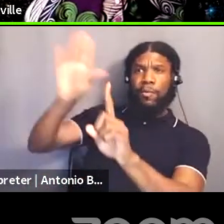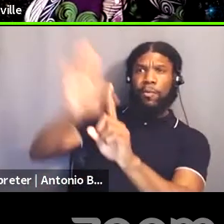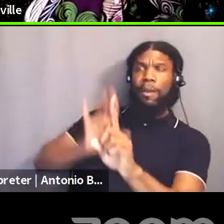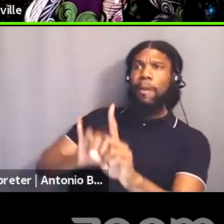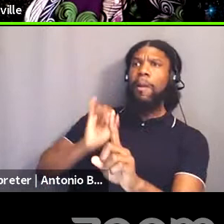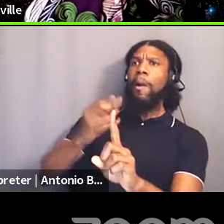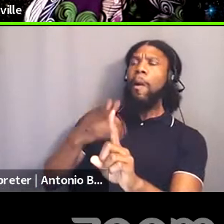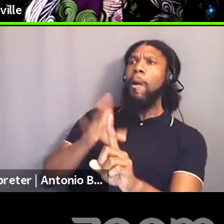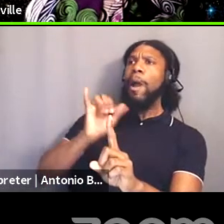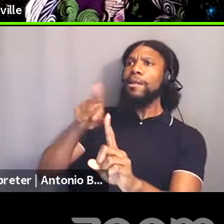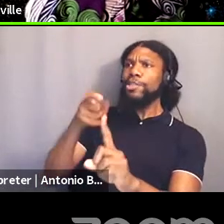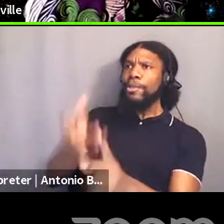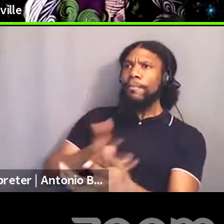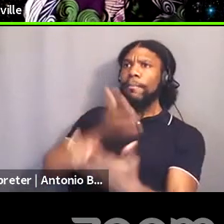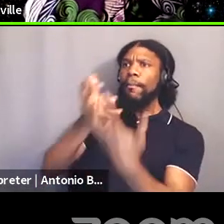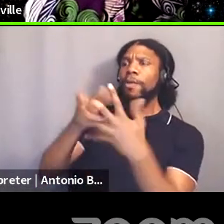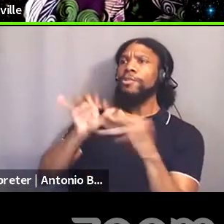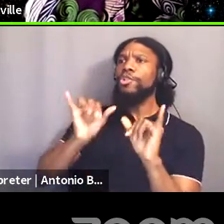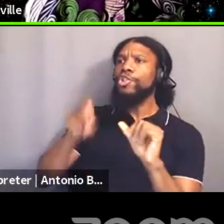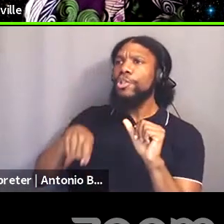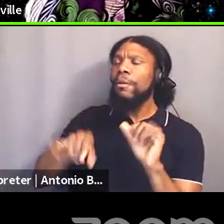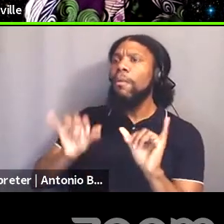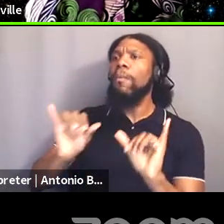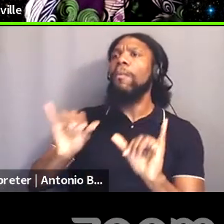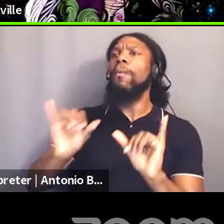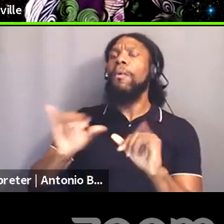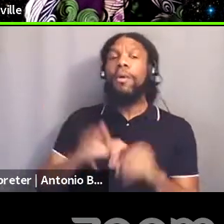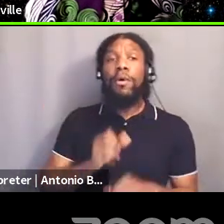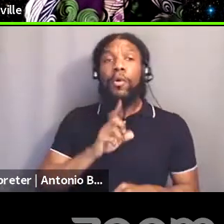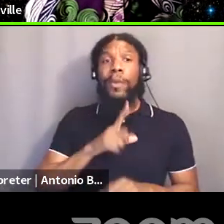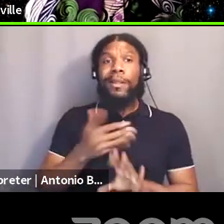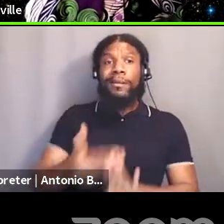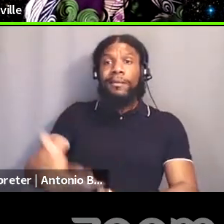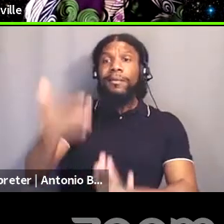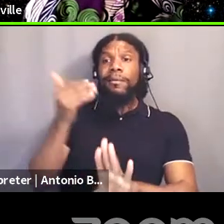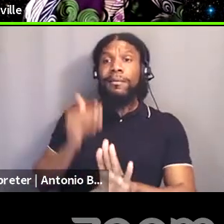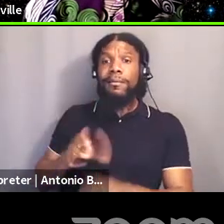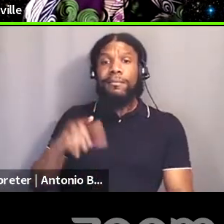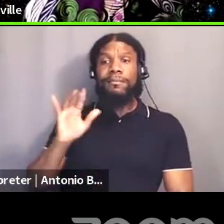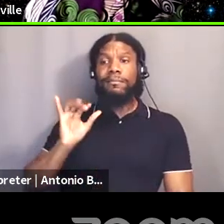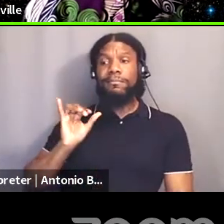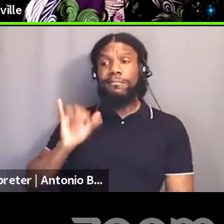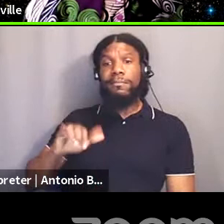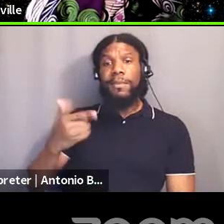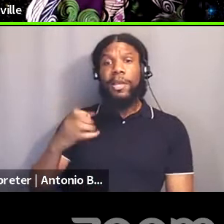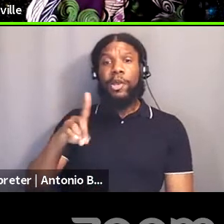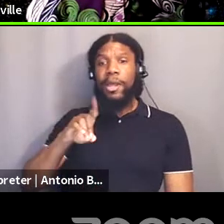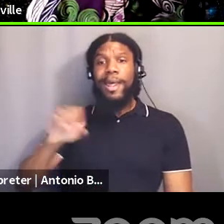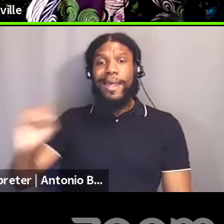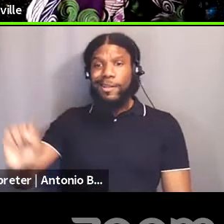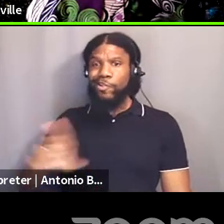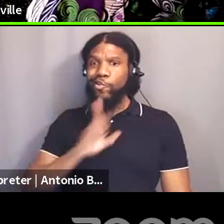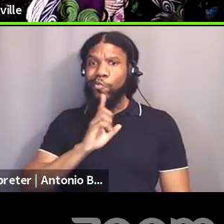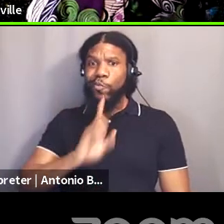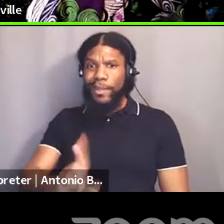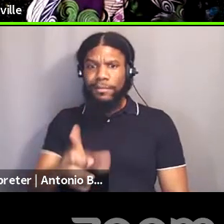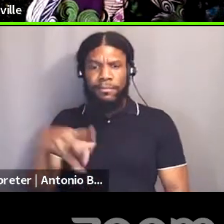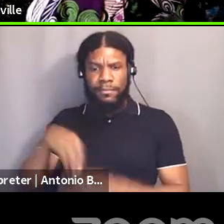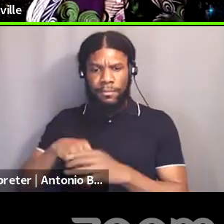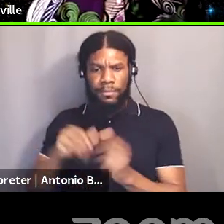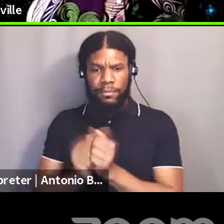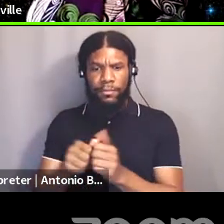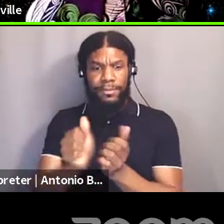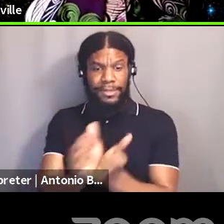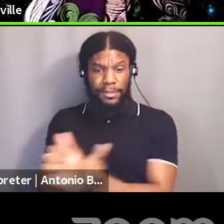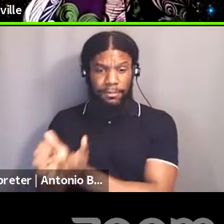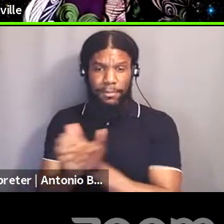So Libertas in particular was a goddess that manumitted slaves, and so in Roman society.